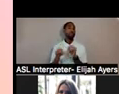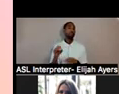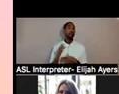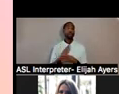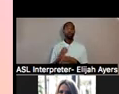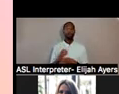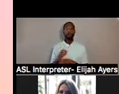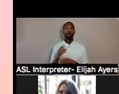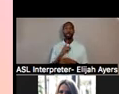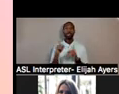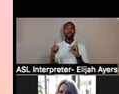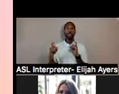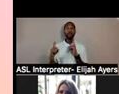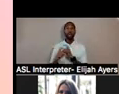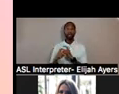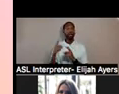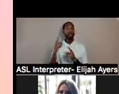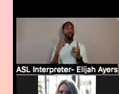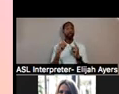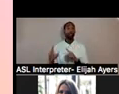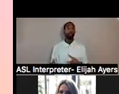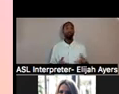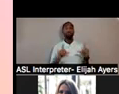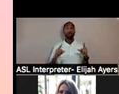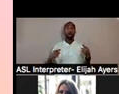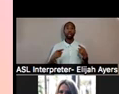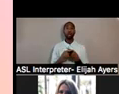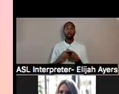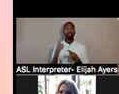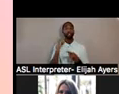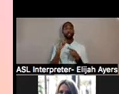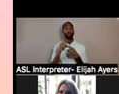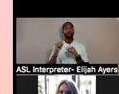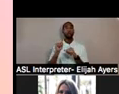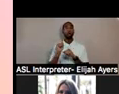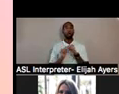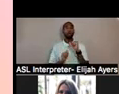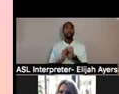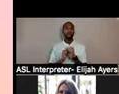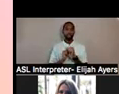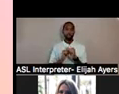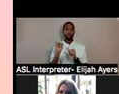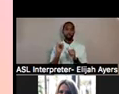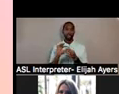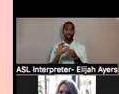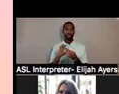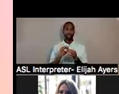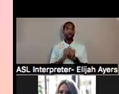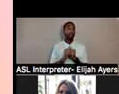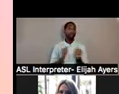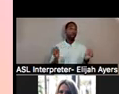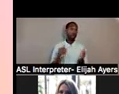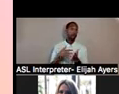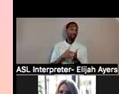complexities of thinking about conflict in terms of archetypes, the kinds of things and connections and vulnerabilities that can open up,